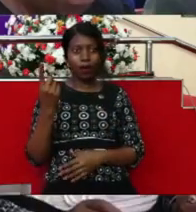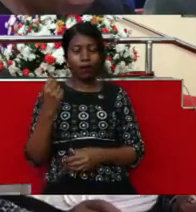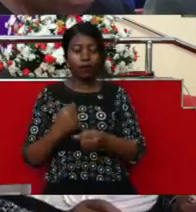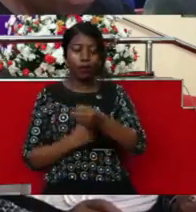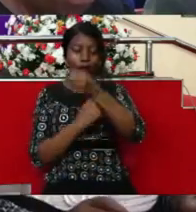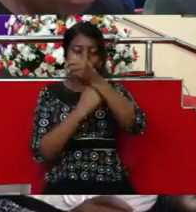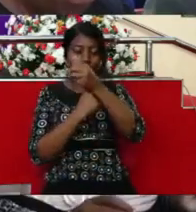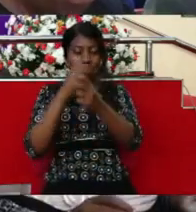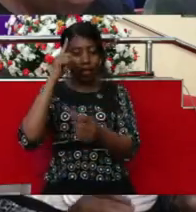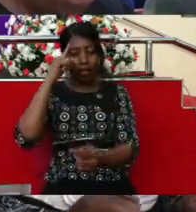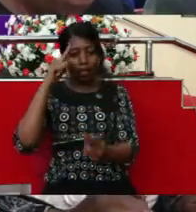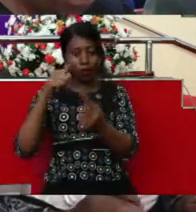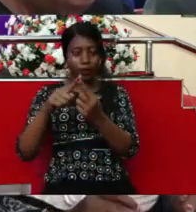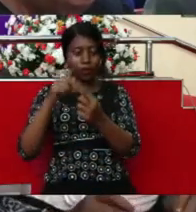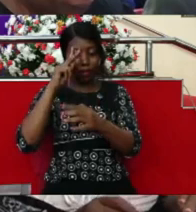house.